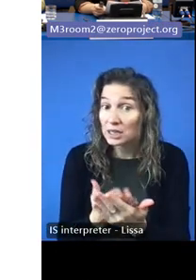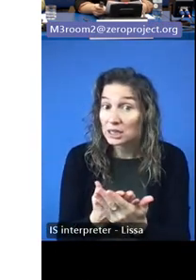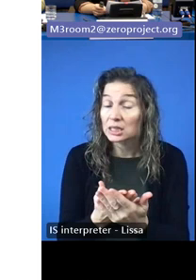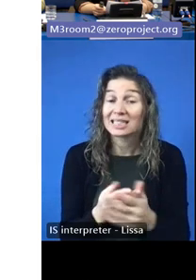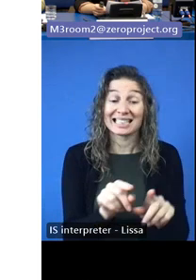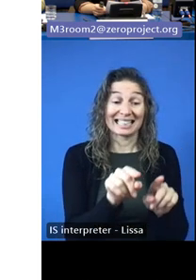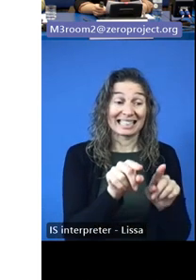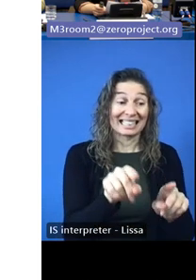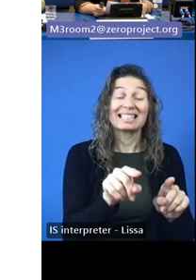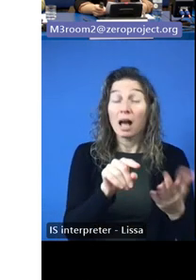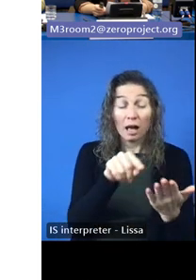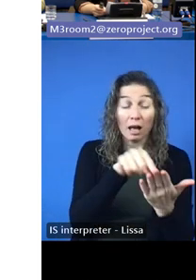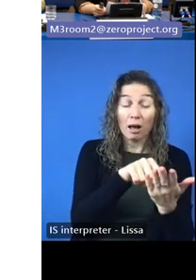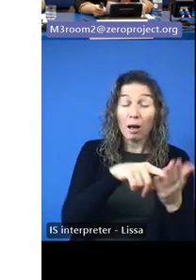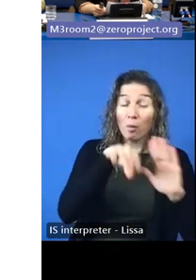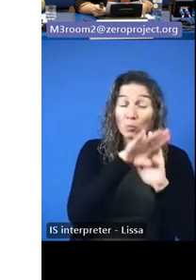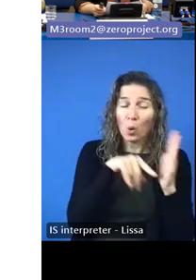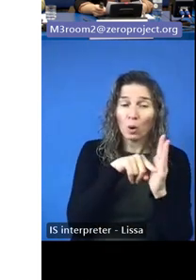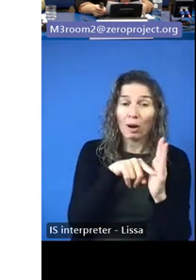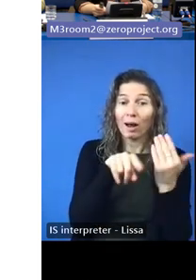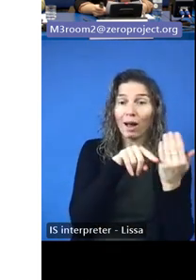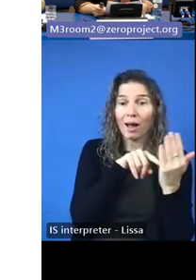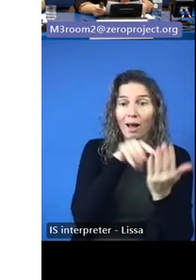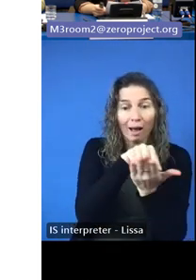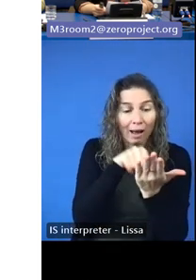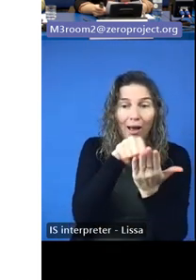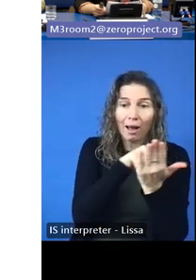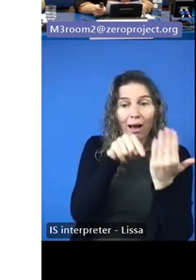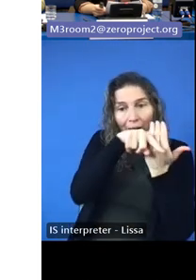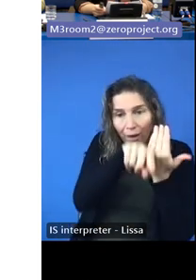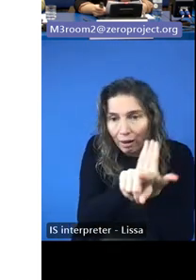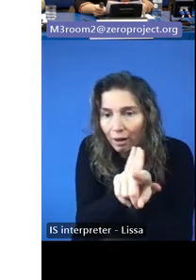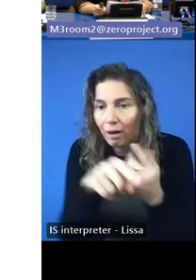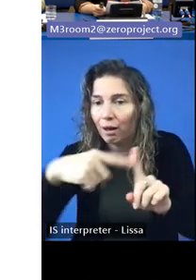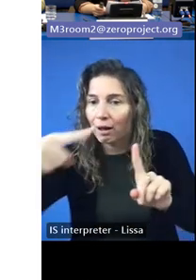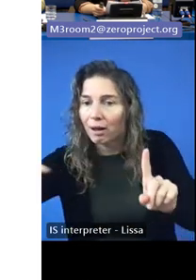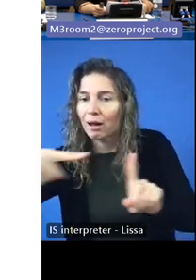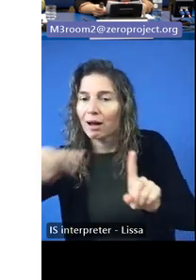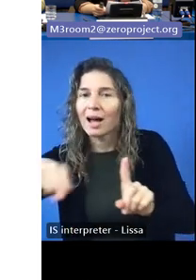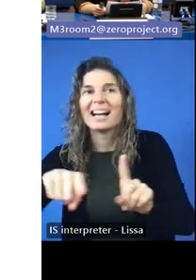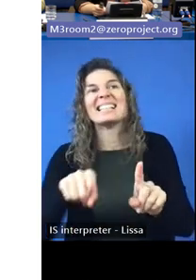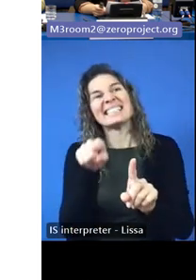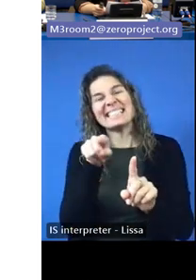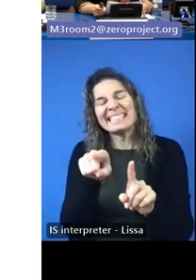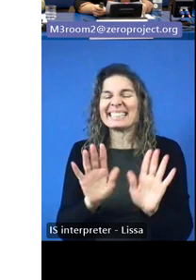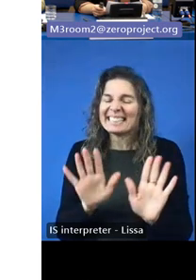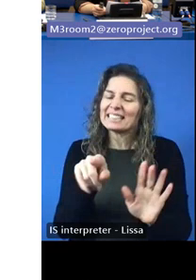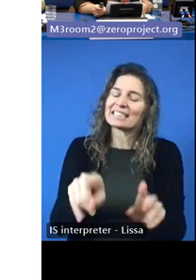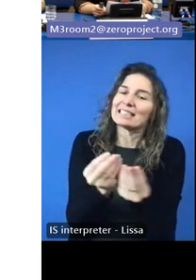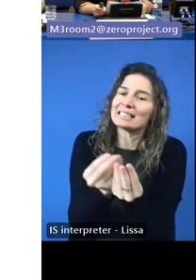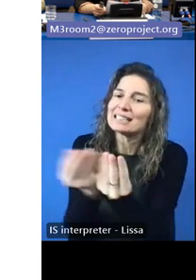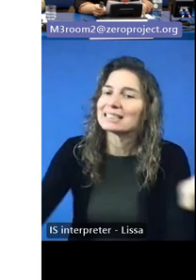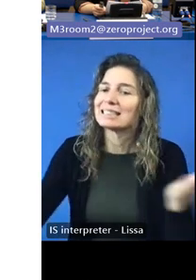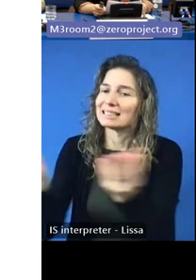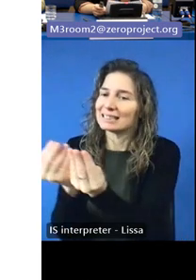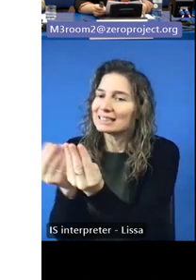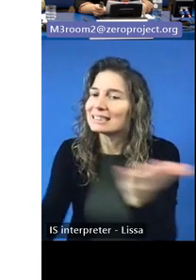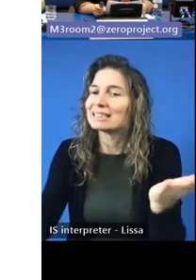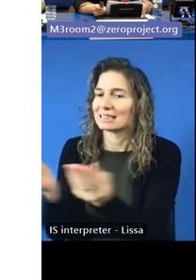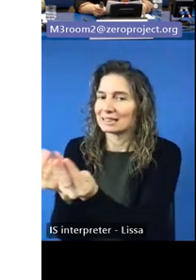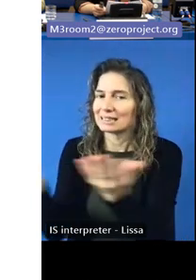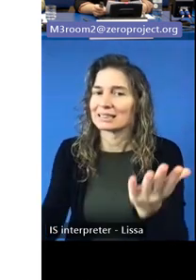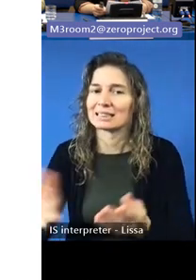with decision makers and used to increase understanding of the need to focus on this population. We don't just replicate our